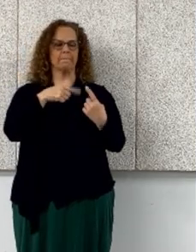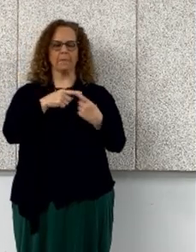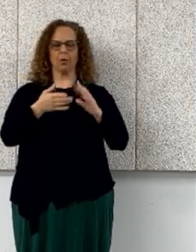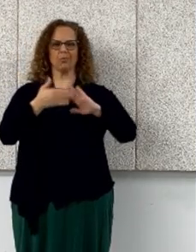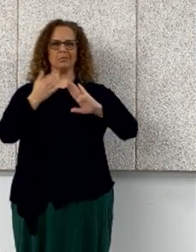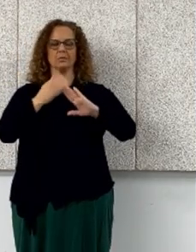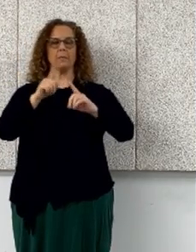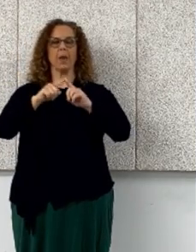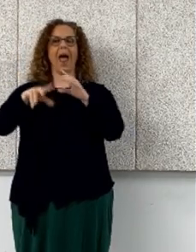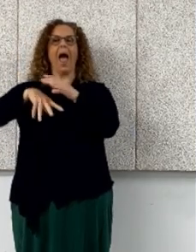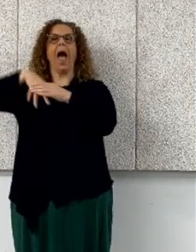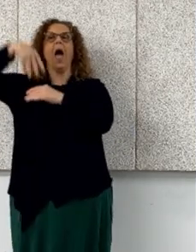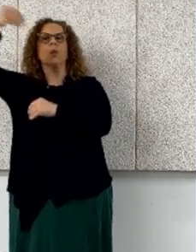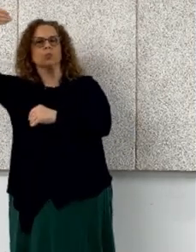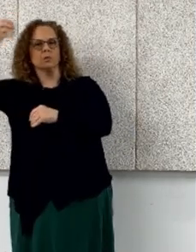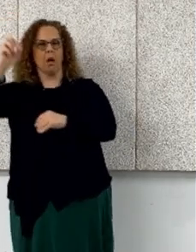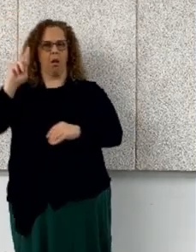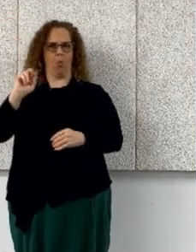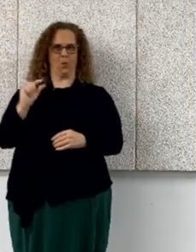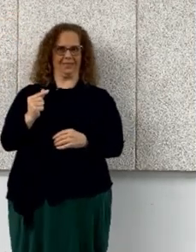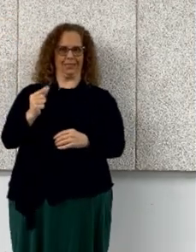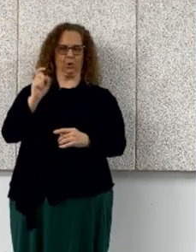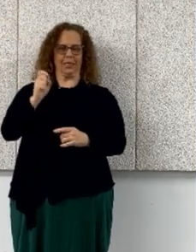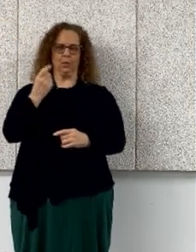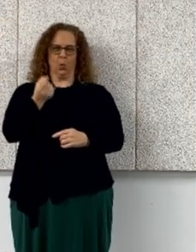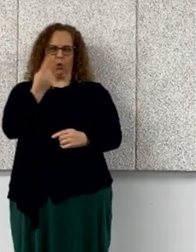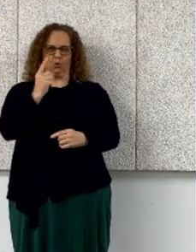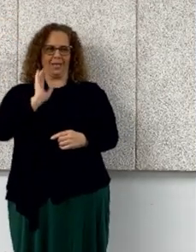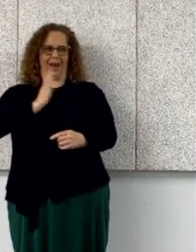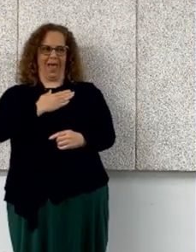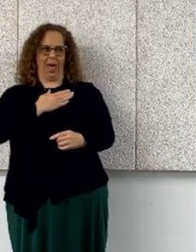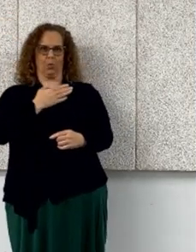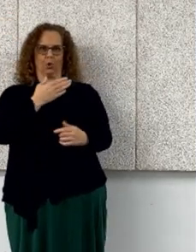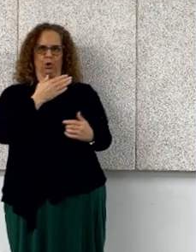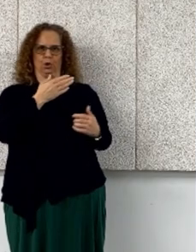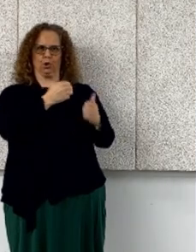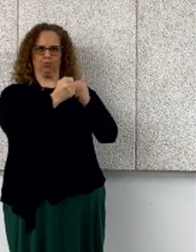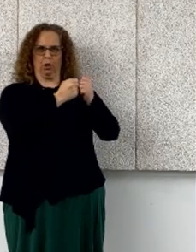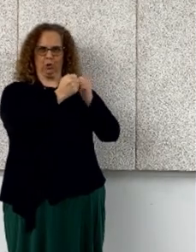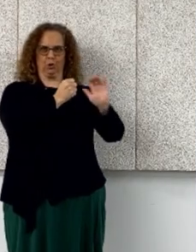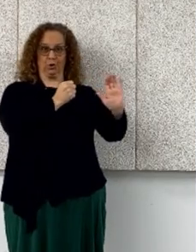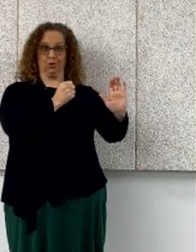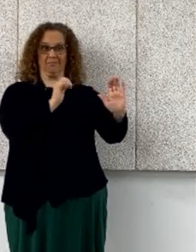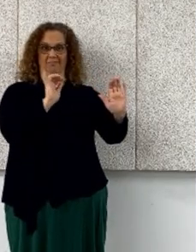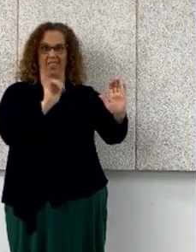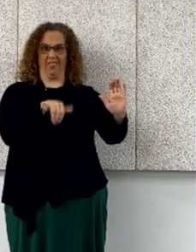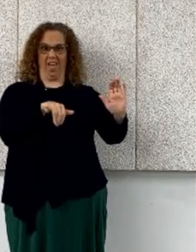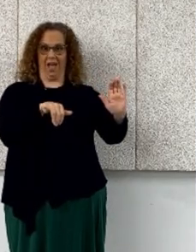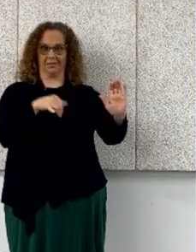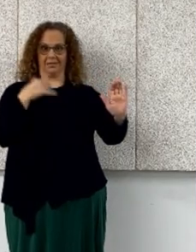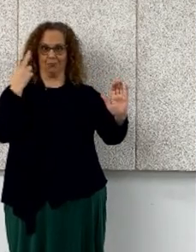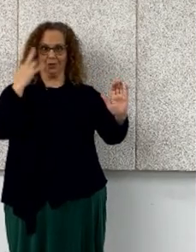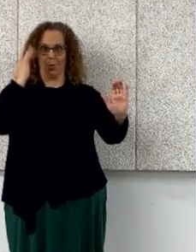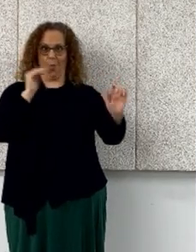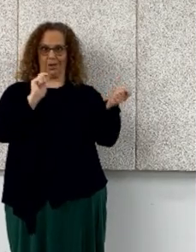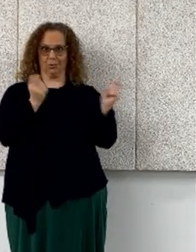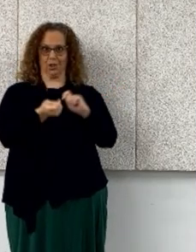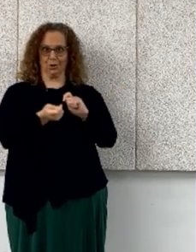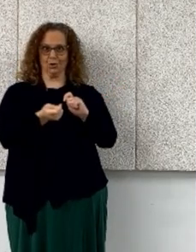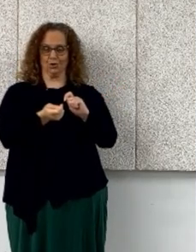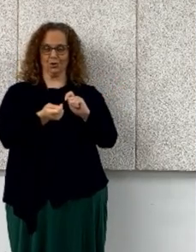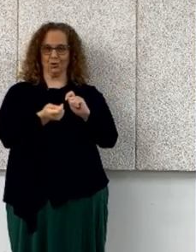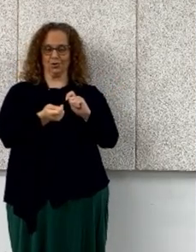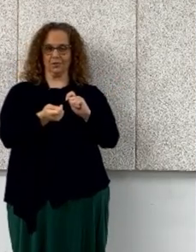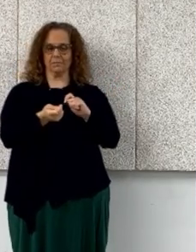outside organizations needed to understand what was going on. Mm-hmm. Right. So that's actually how we ended up in that model for a period of